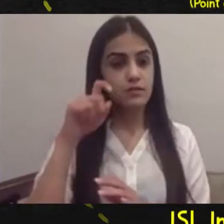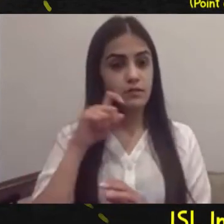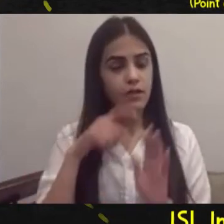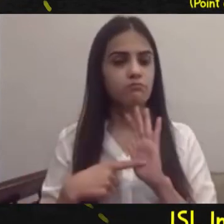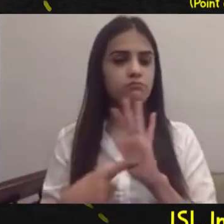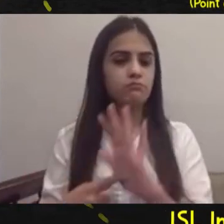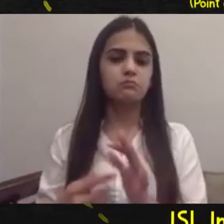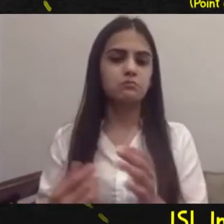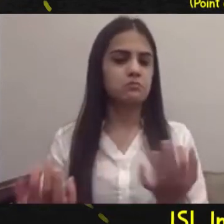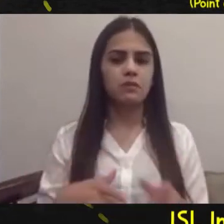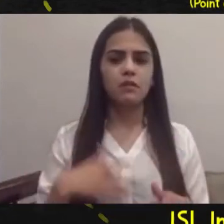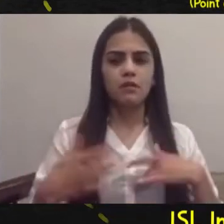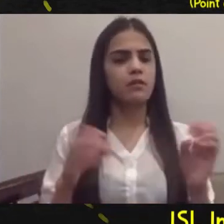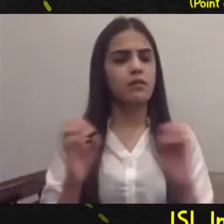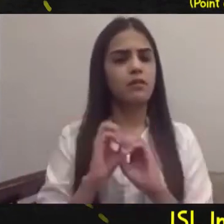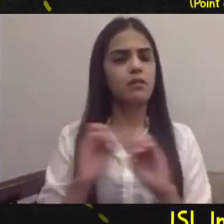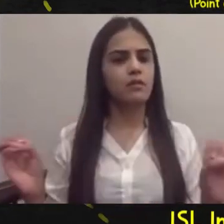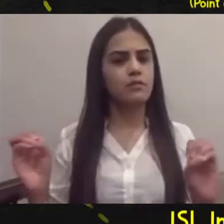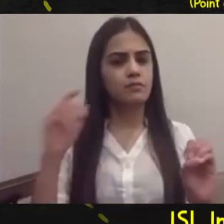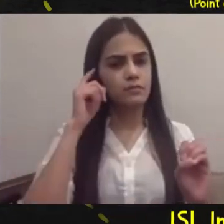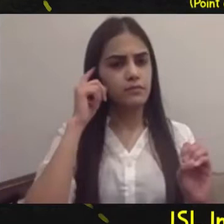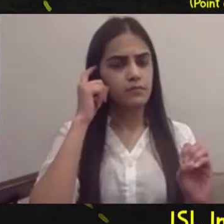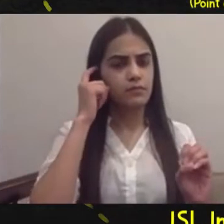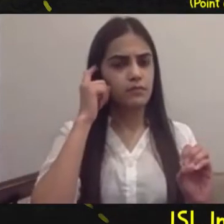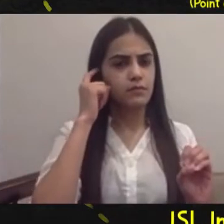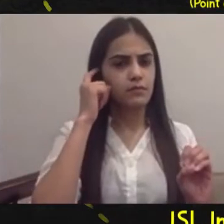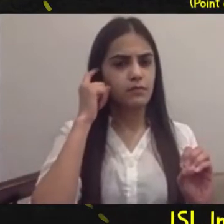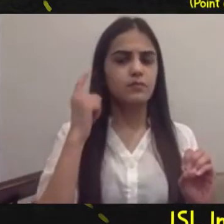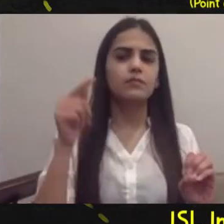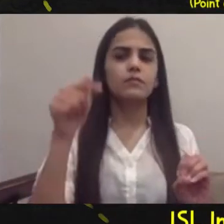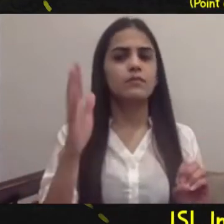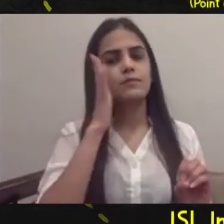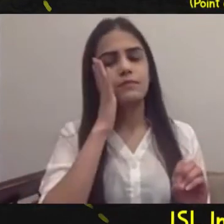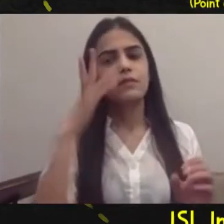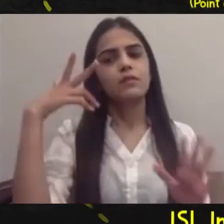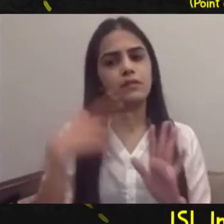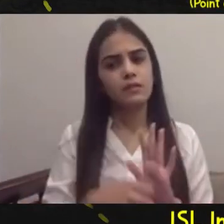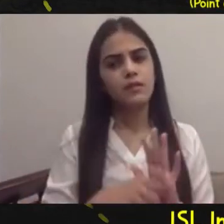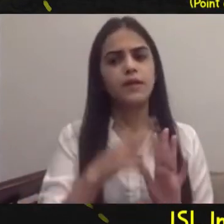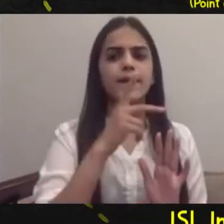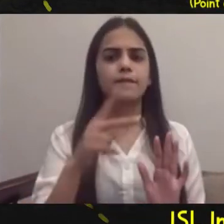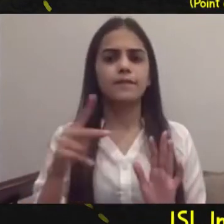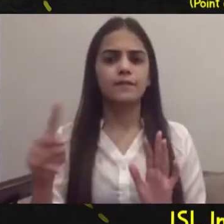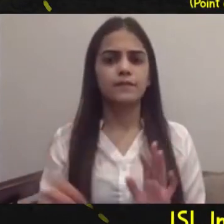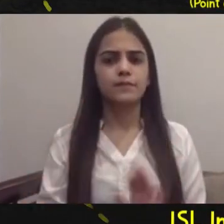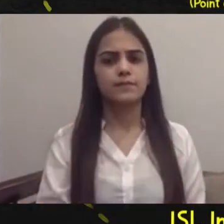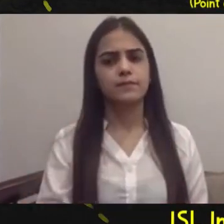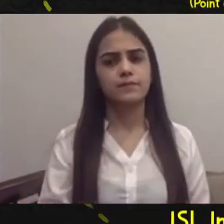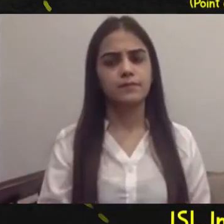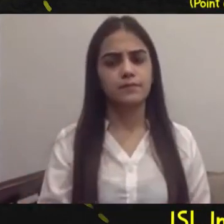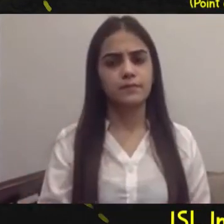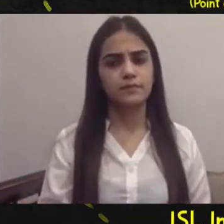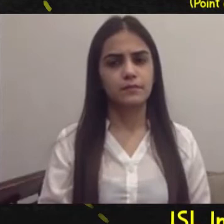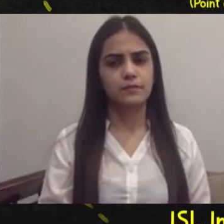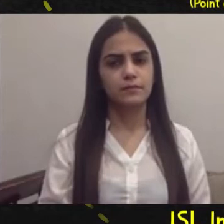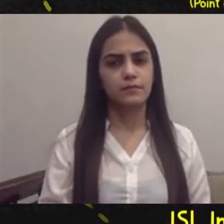the average. You slept less hours, your REM sleep was weaker, blah, blah, blah, blah, blah. So again, I think we